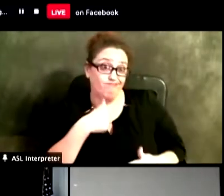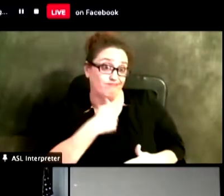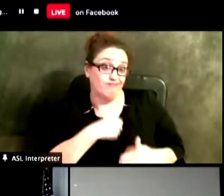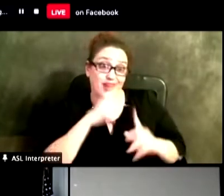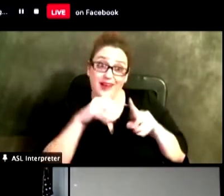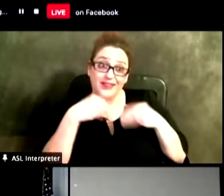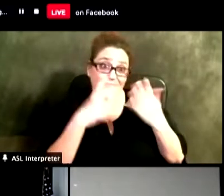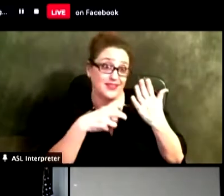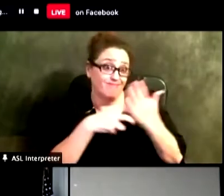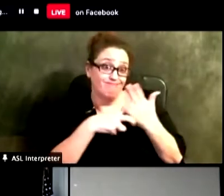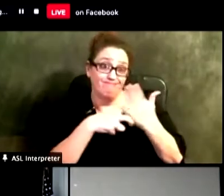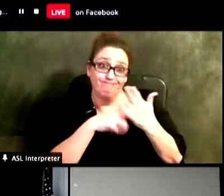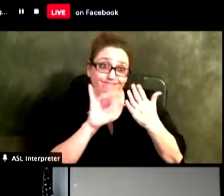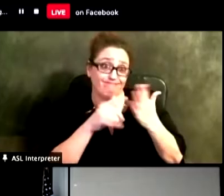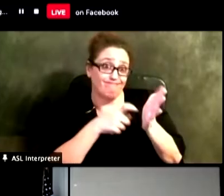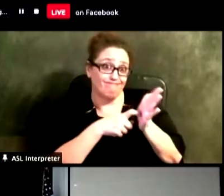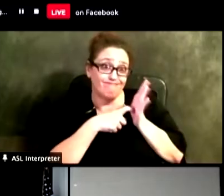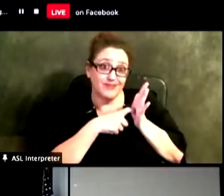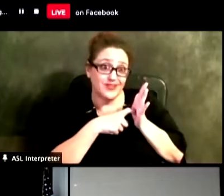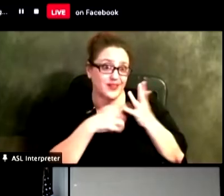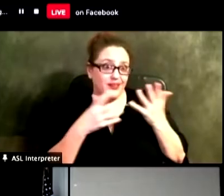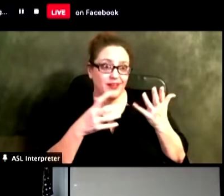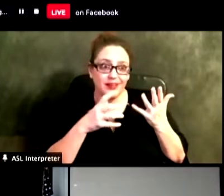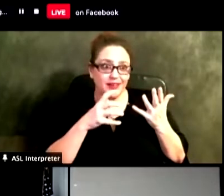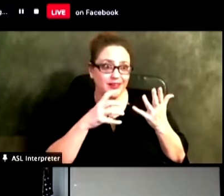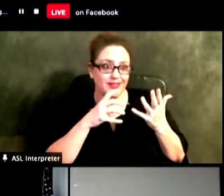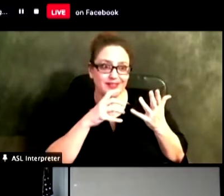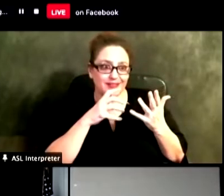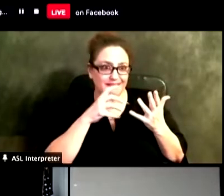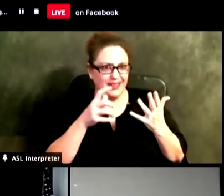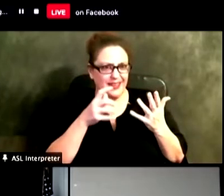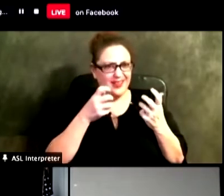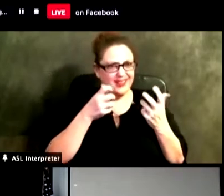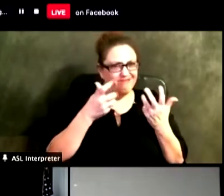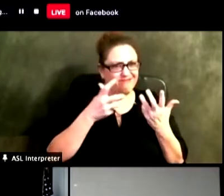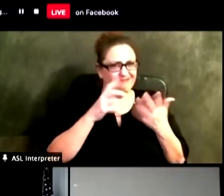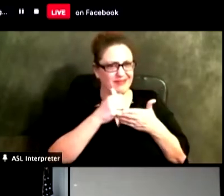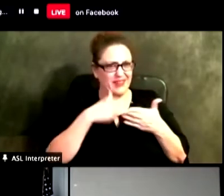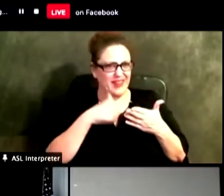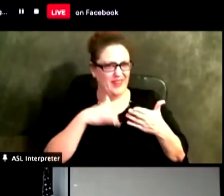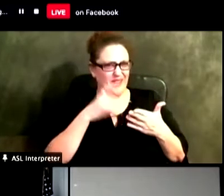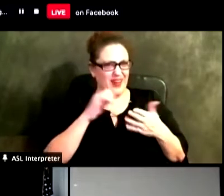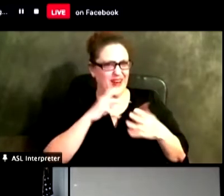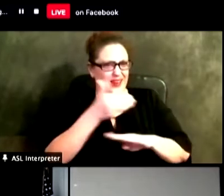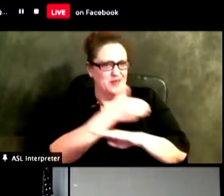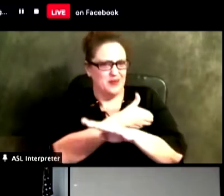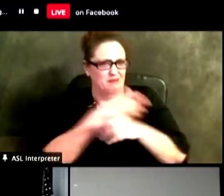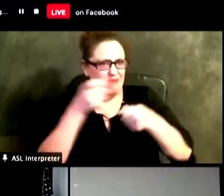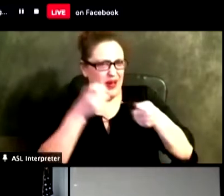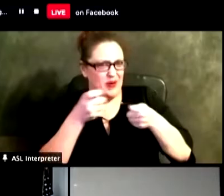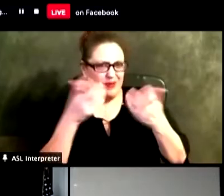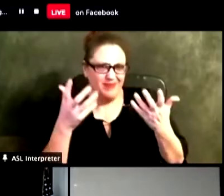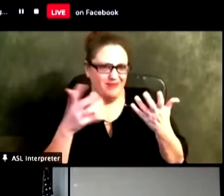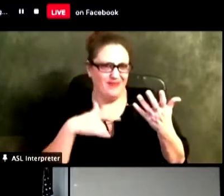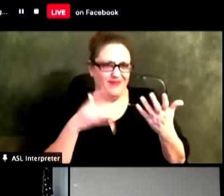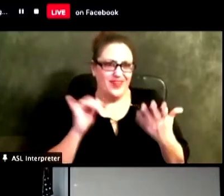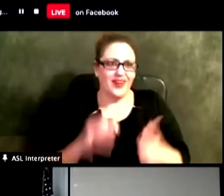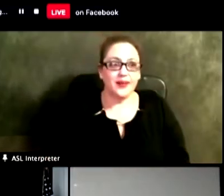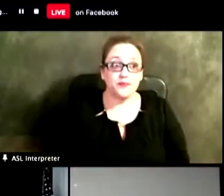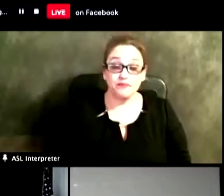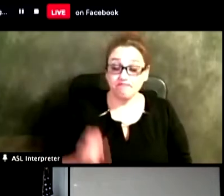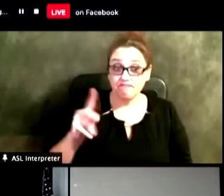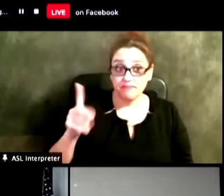have to do. And Understood. He didn't use any discretion at all. It's like he was using a power move. I don't know what it was. I